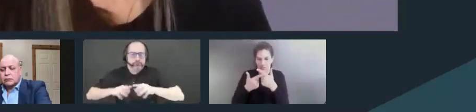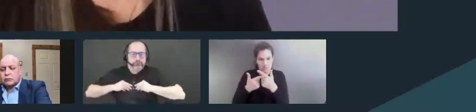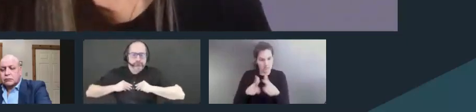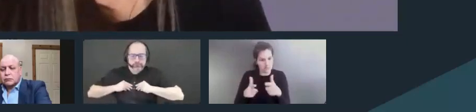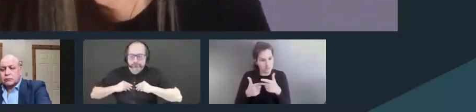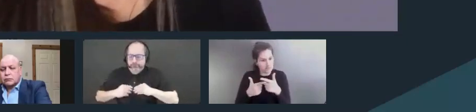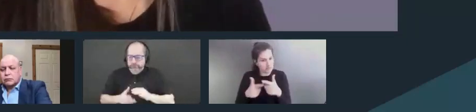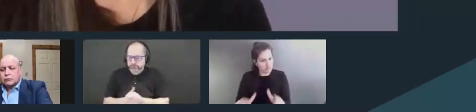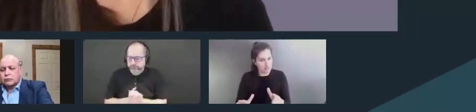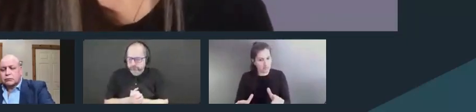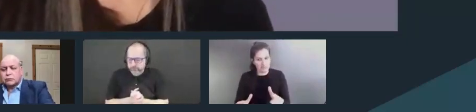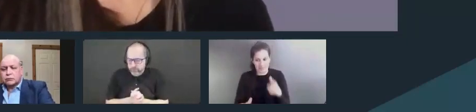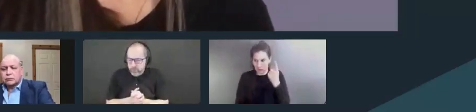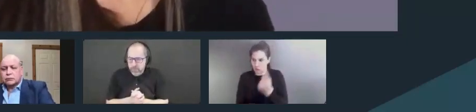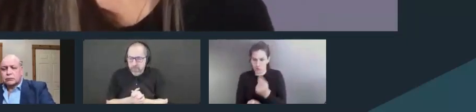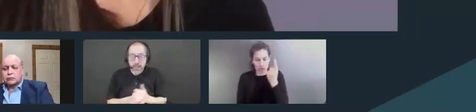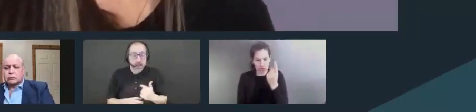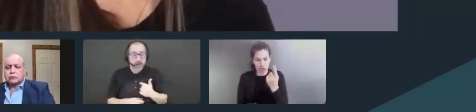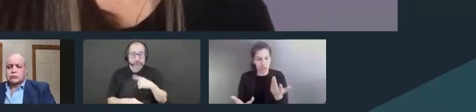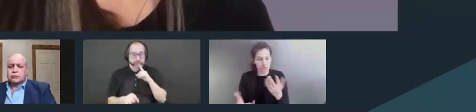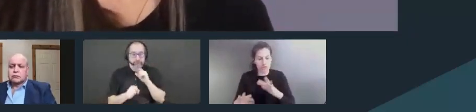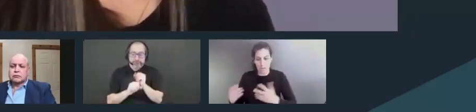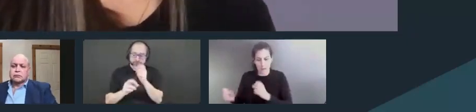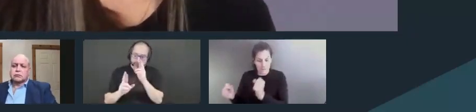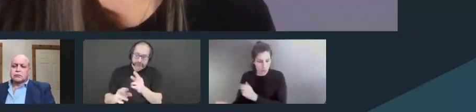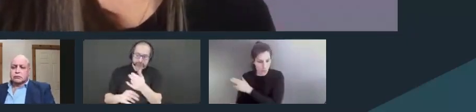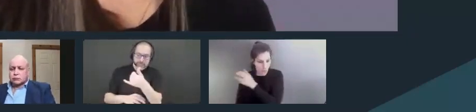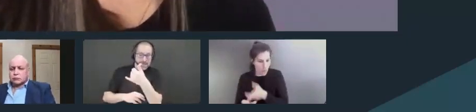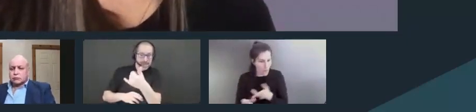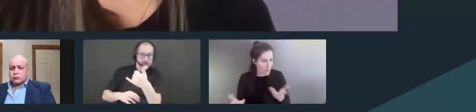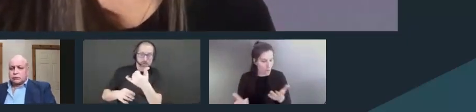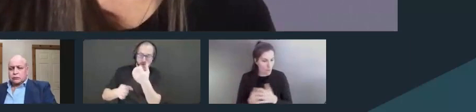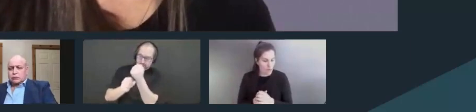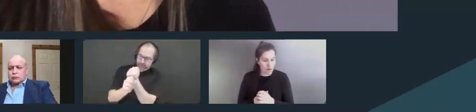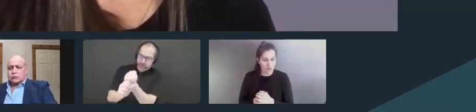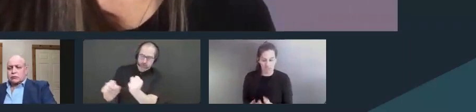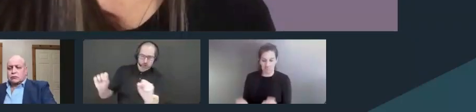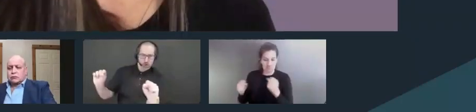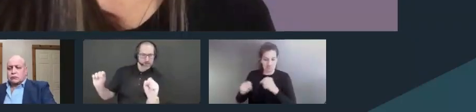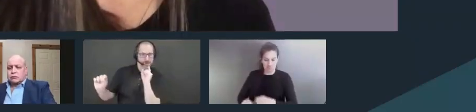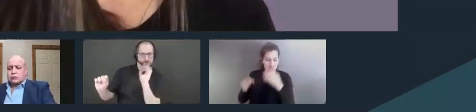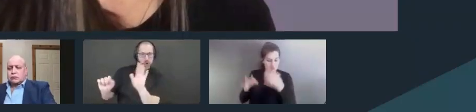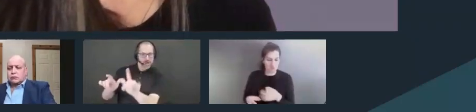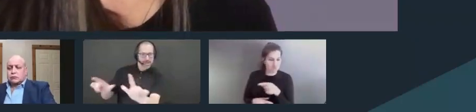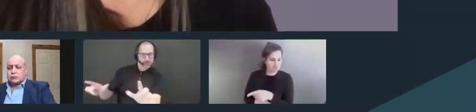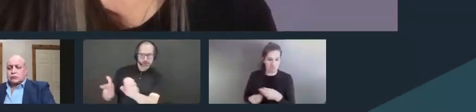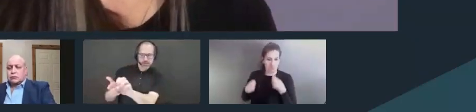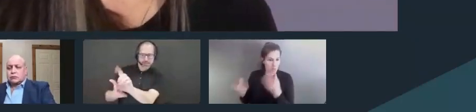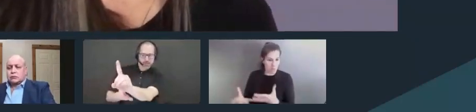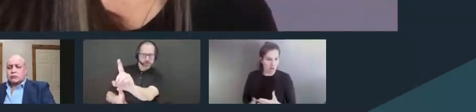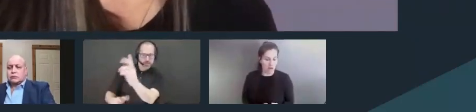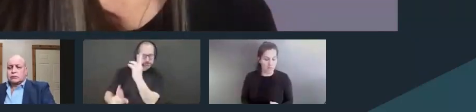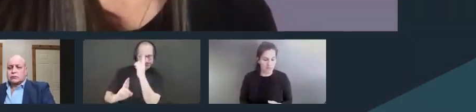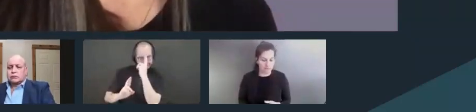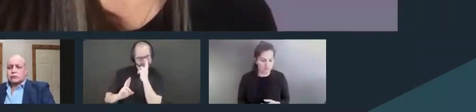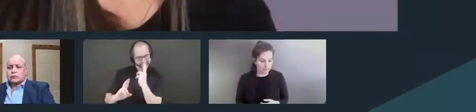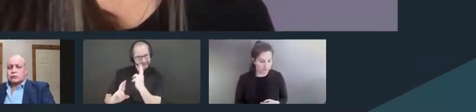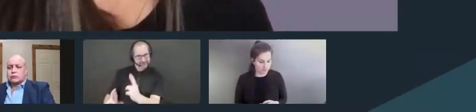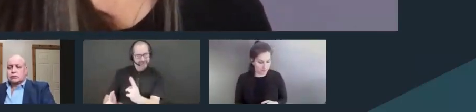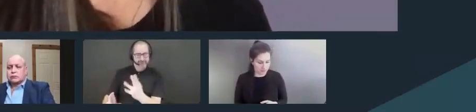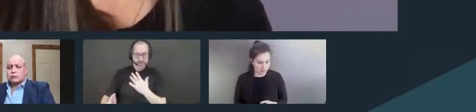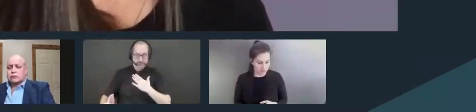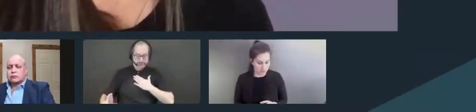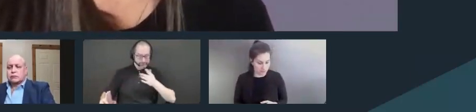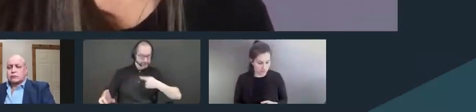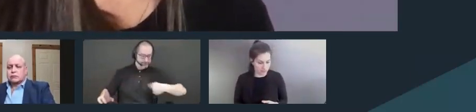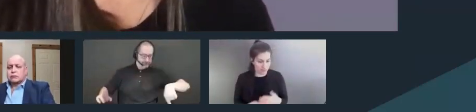I absolutely respect Inuit sovereignty in language and in education, and I come from a place of